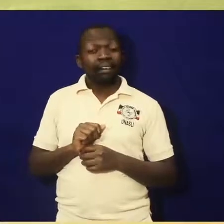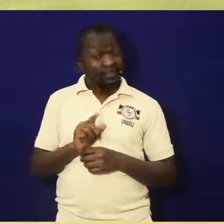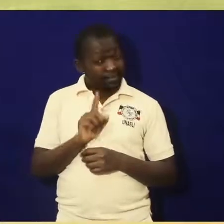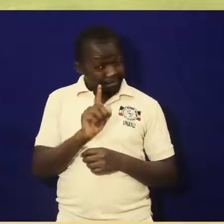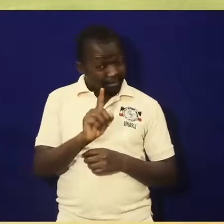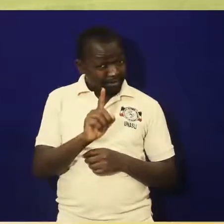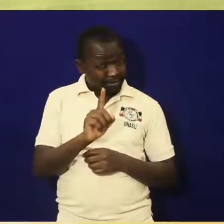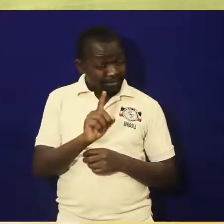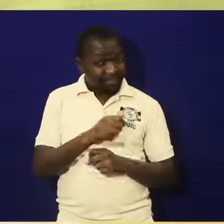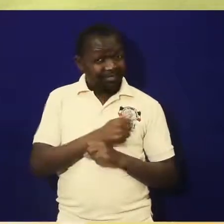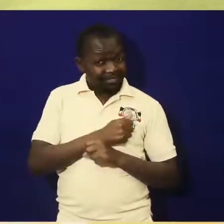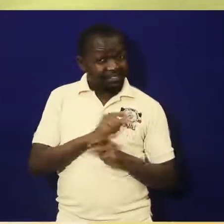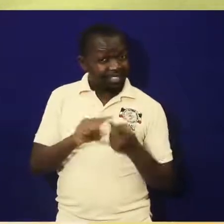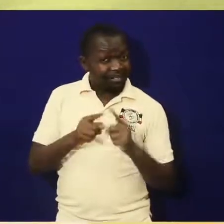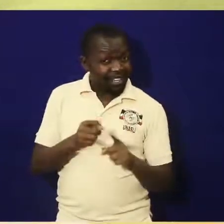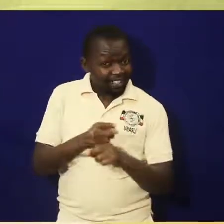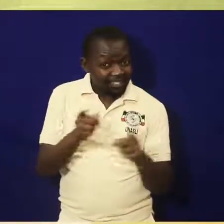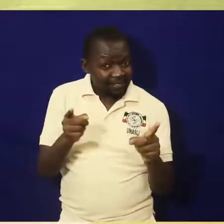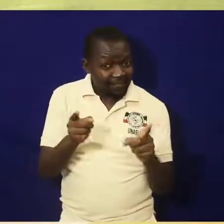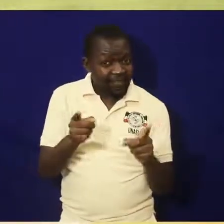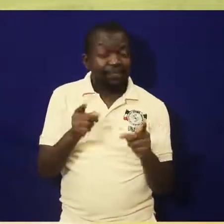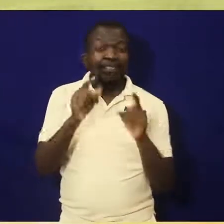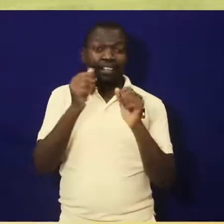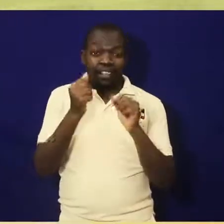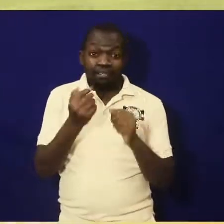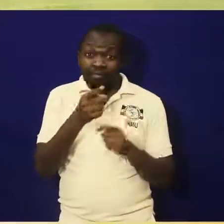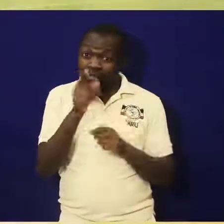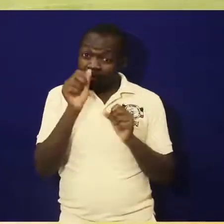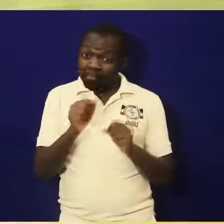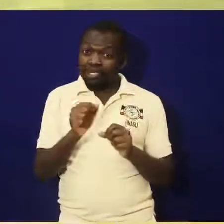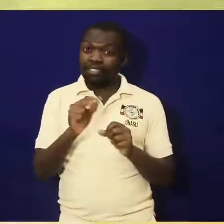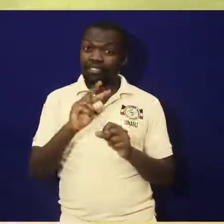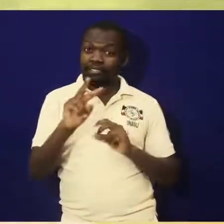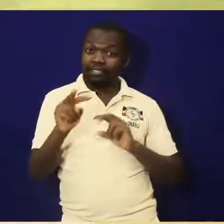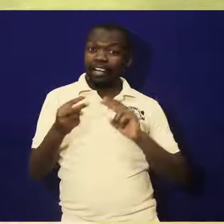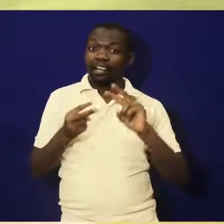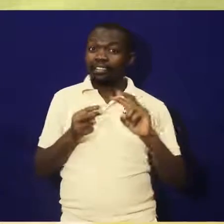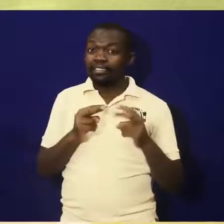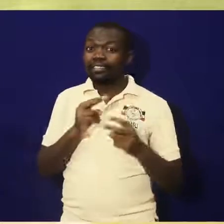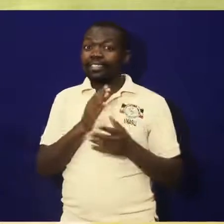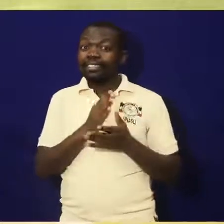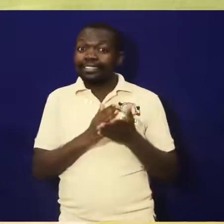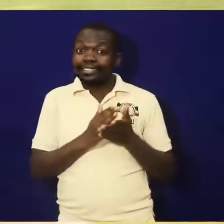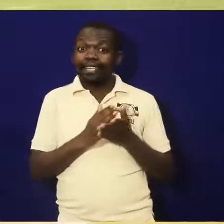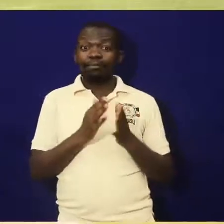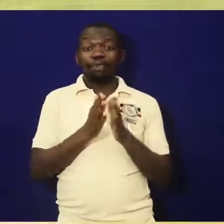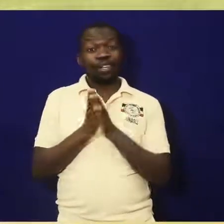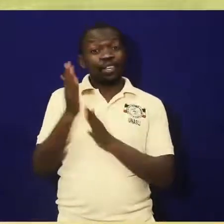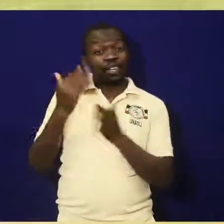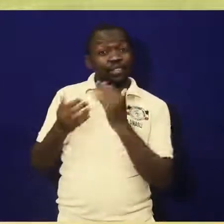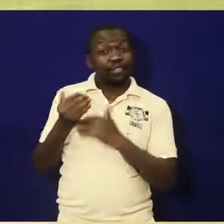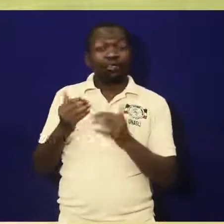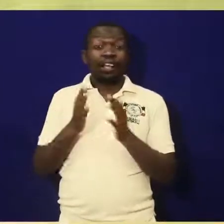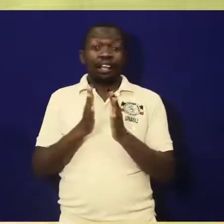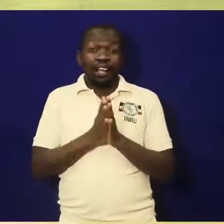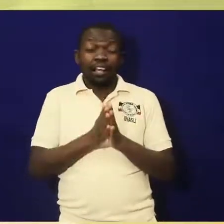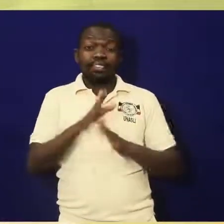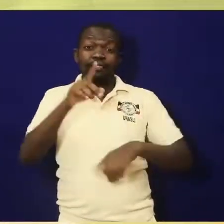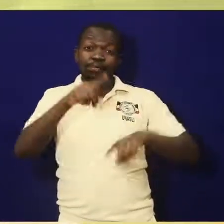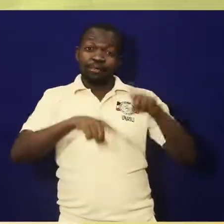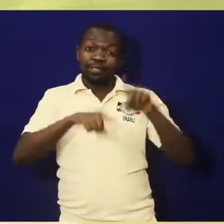Dear friend, you are now going to answer some history and political education